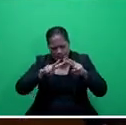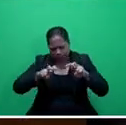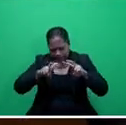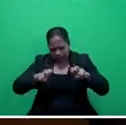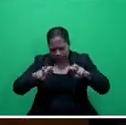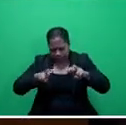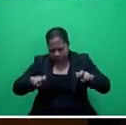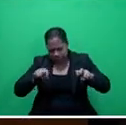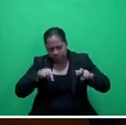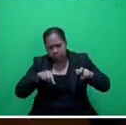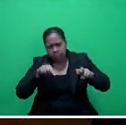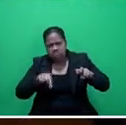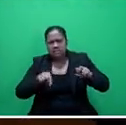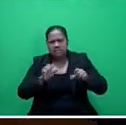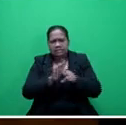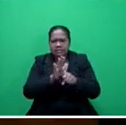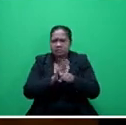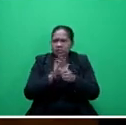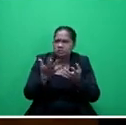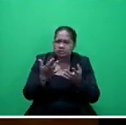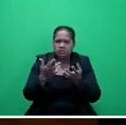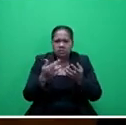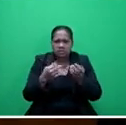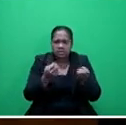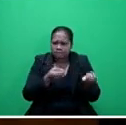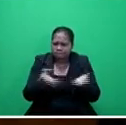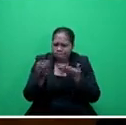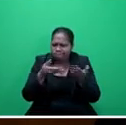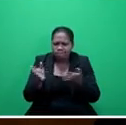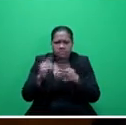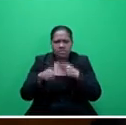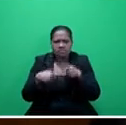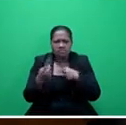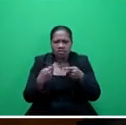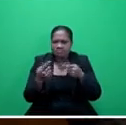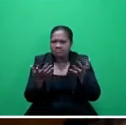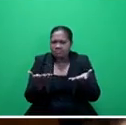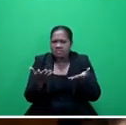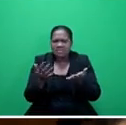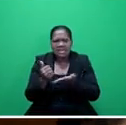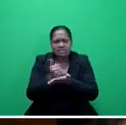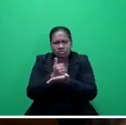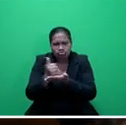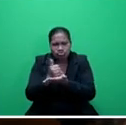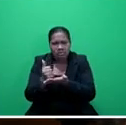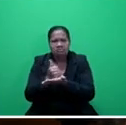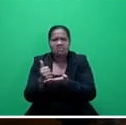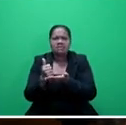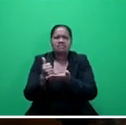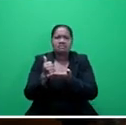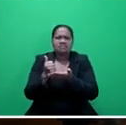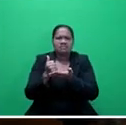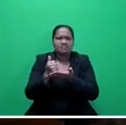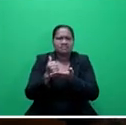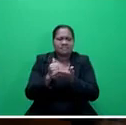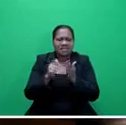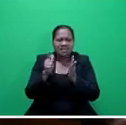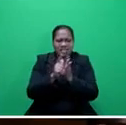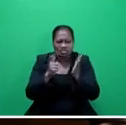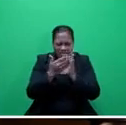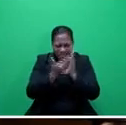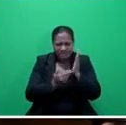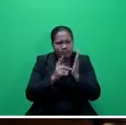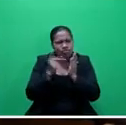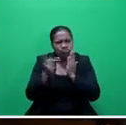into, and make recommendations relating to the agency's administration, legislative or proposed legislative program,